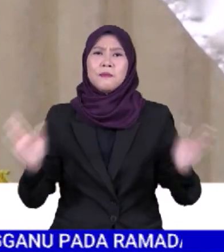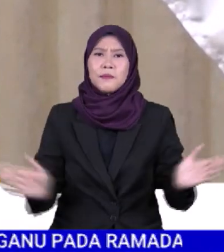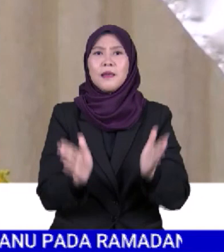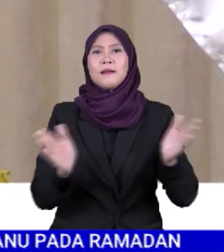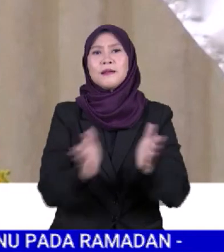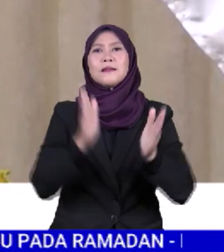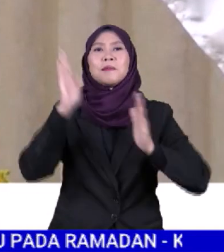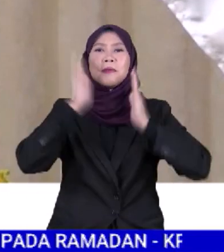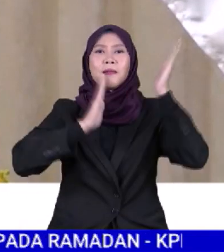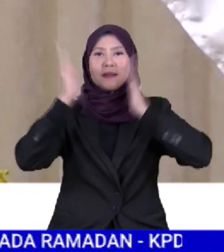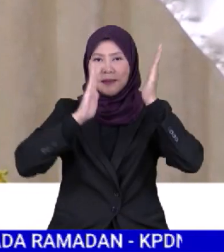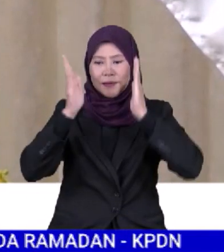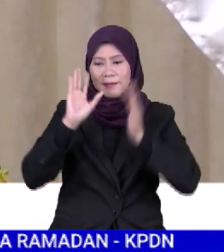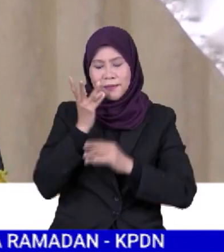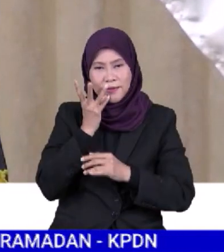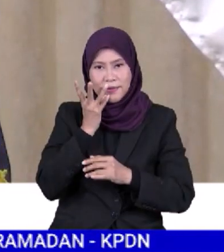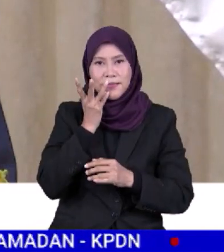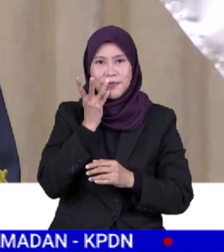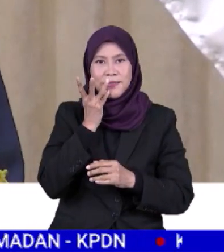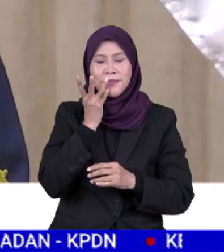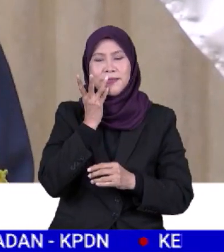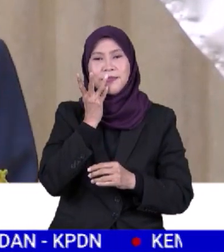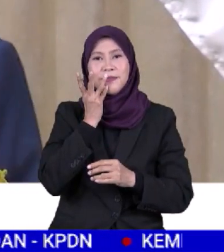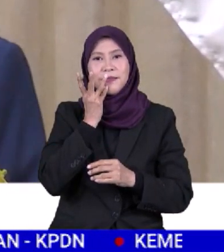Malaysian rice